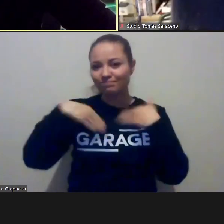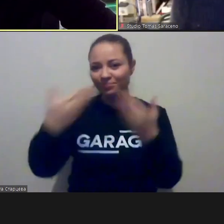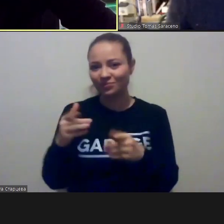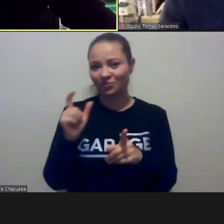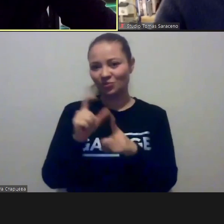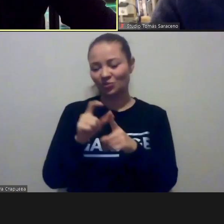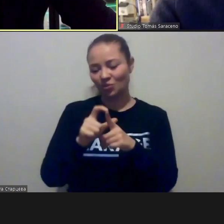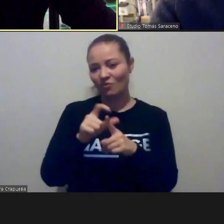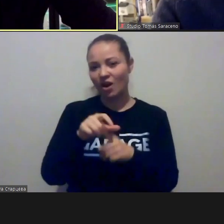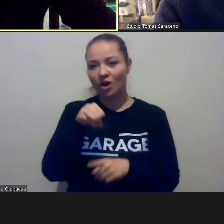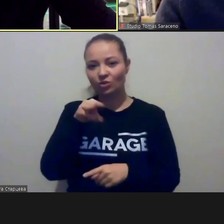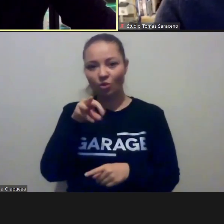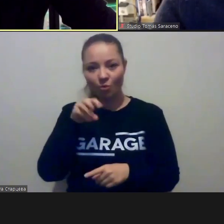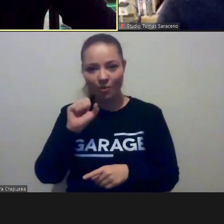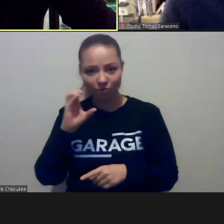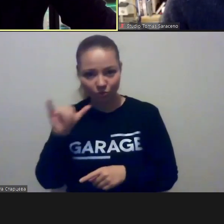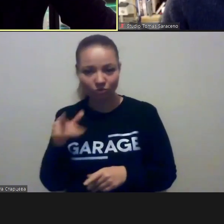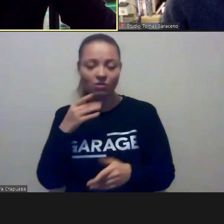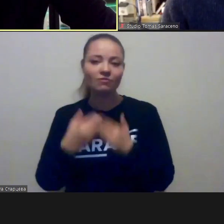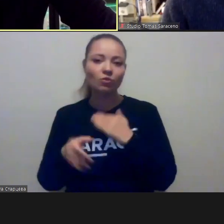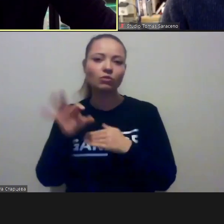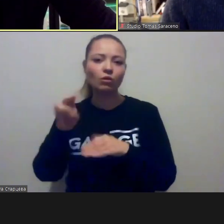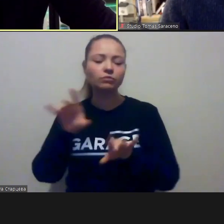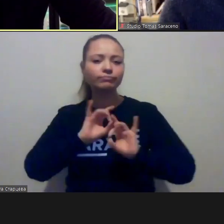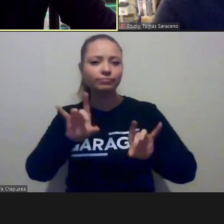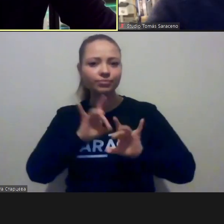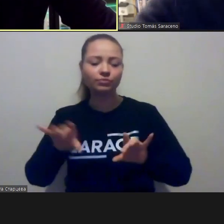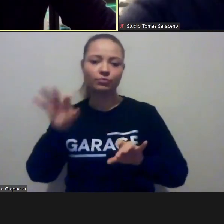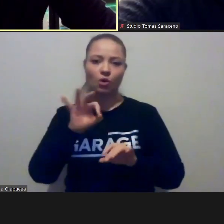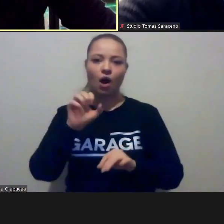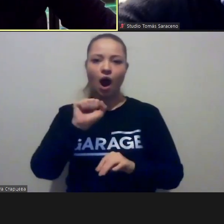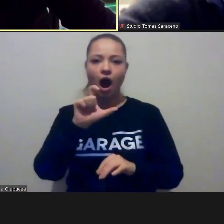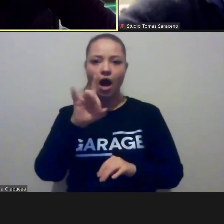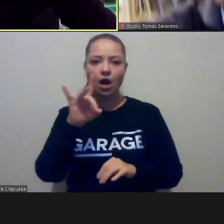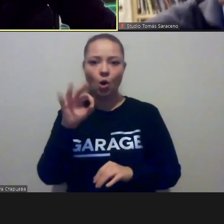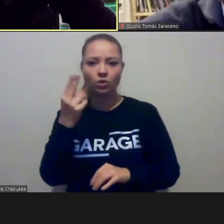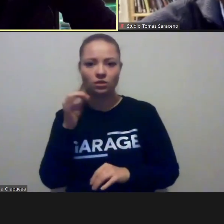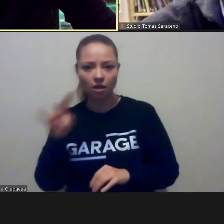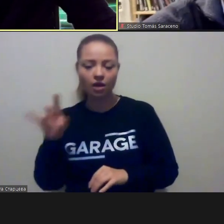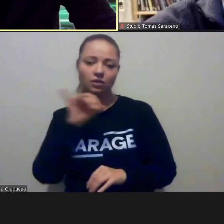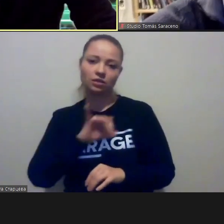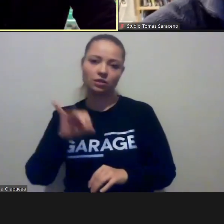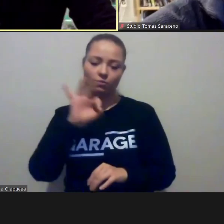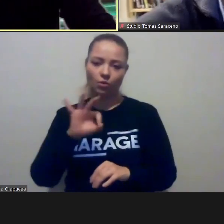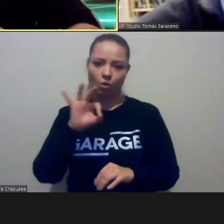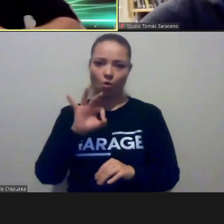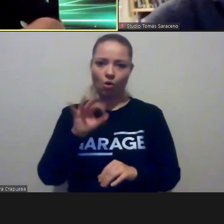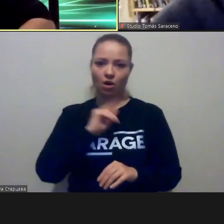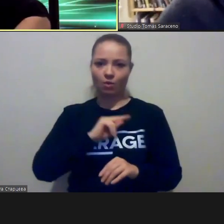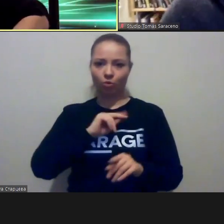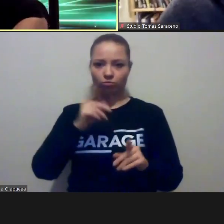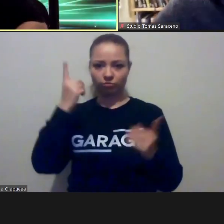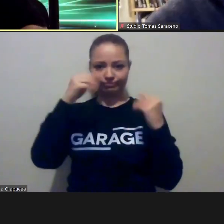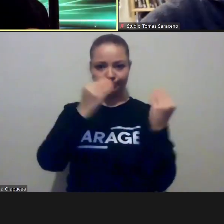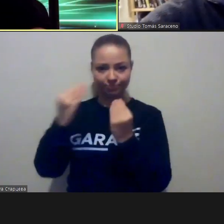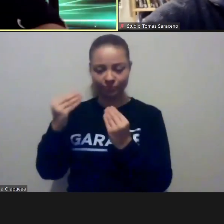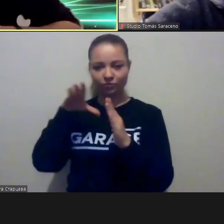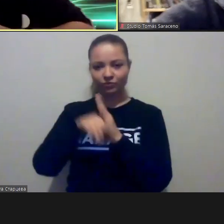Tomás Saraceno, and he will talk to you about Aerocene and about this particular artwork. Thank you. The floor is